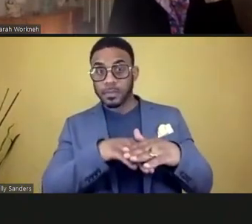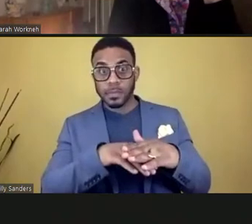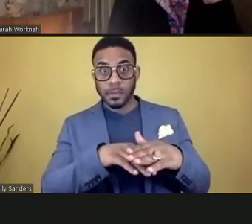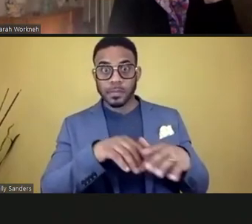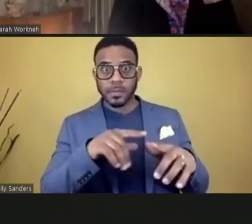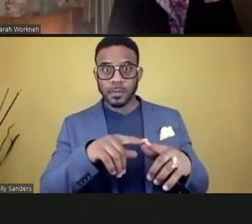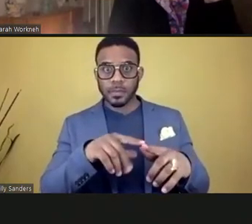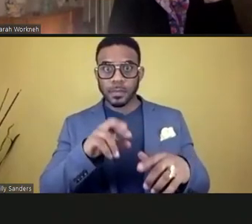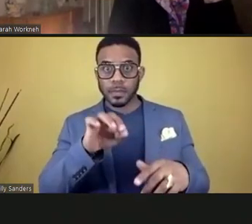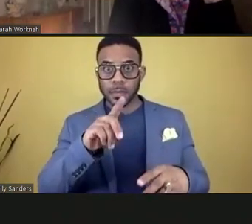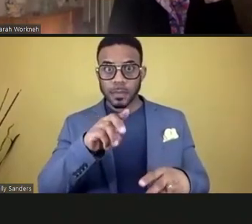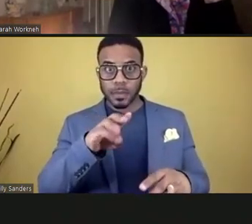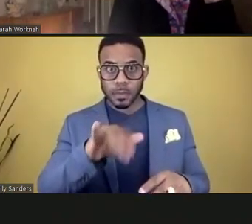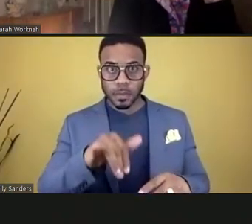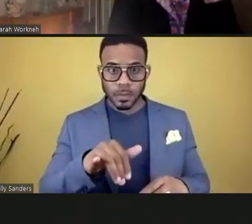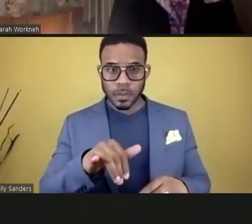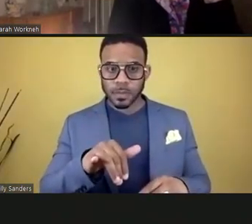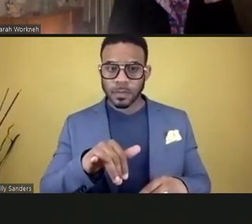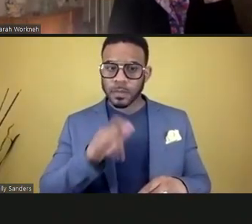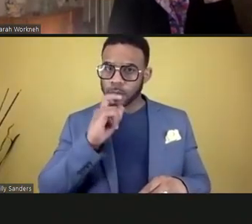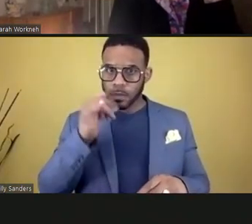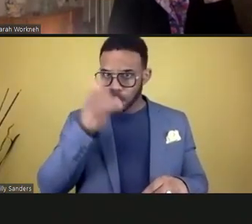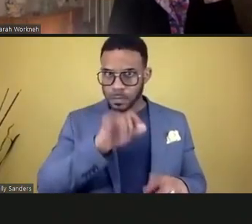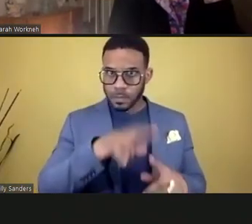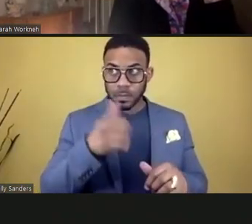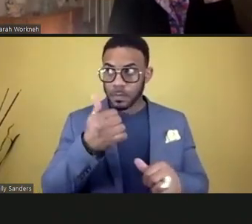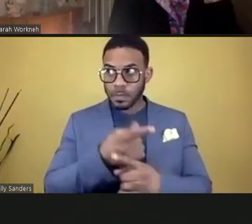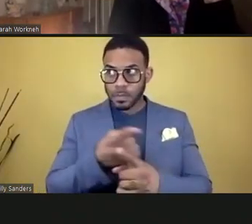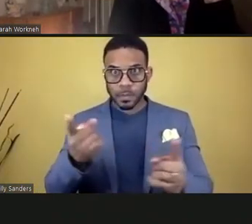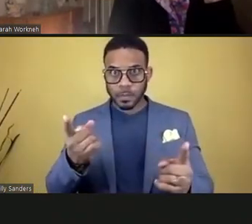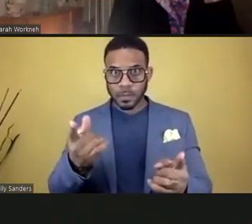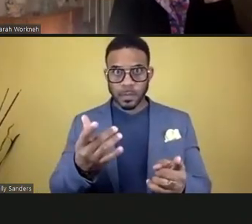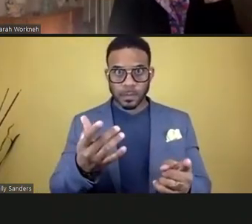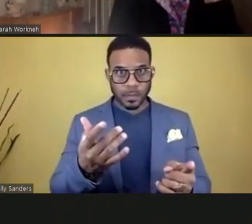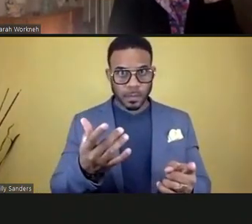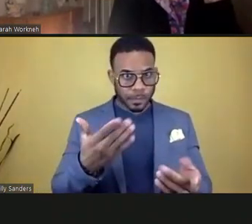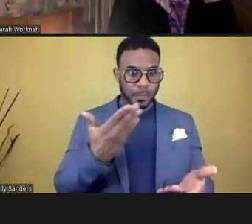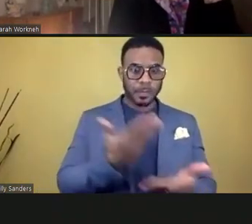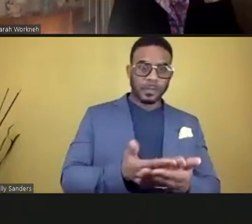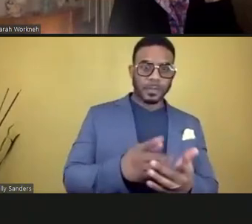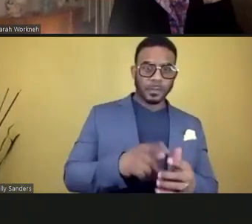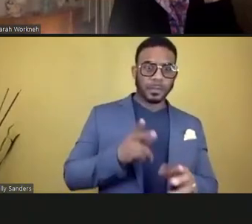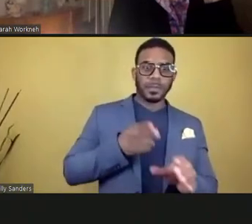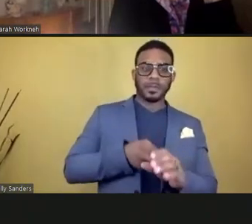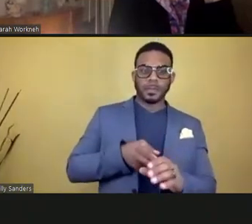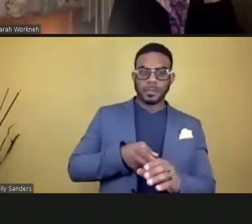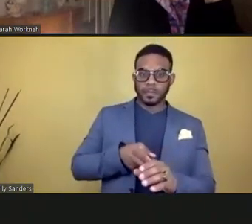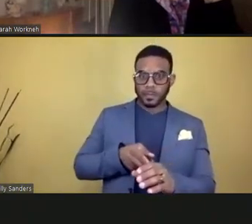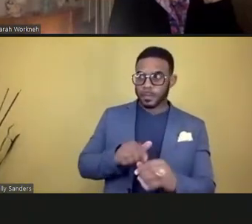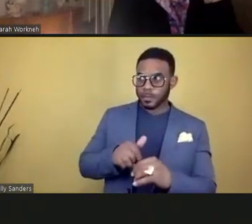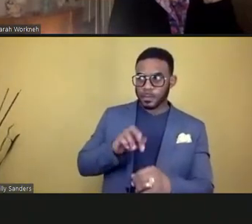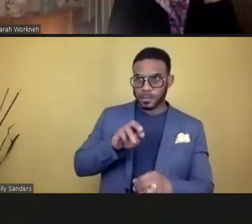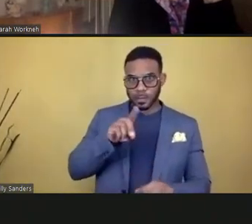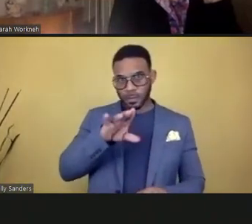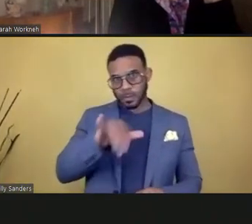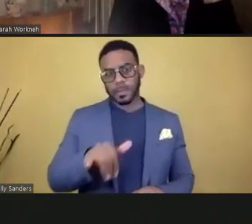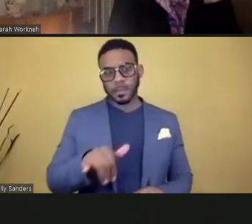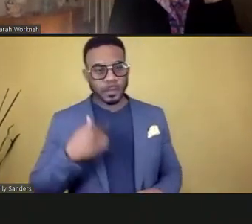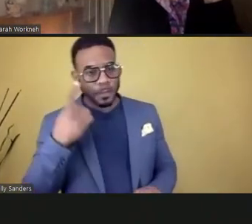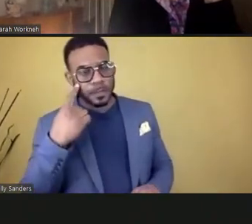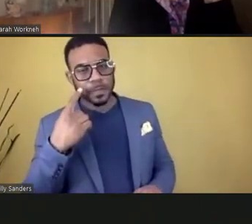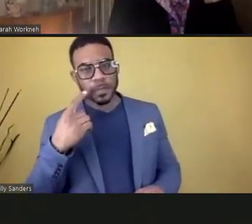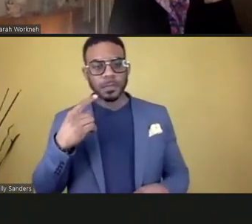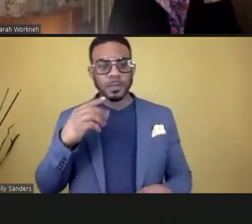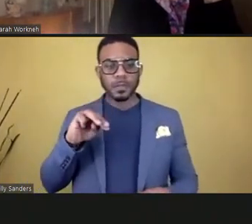a residency, don't be fooled that everybody gets to participate in a residency. And I think